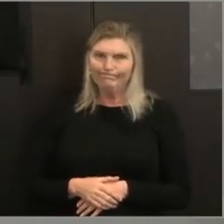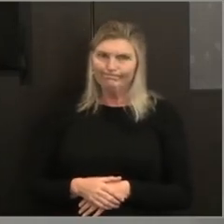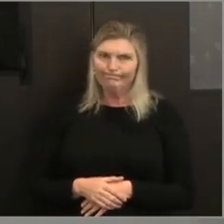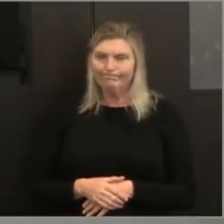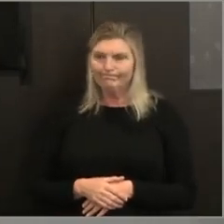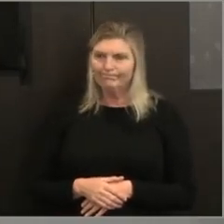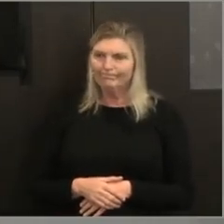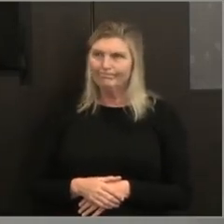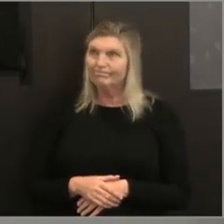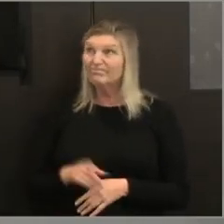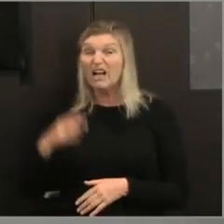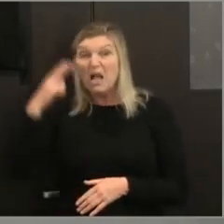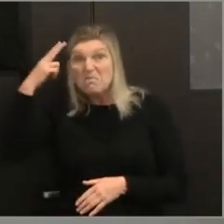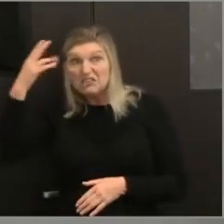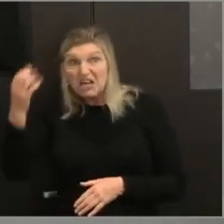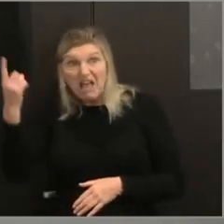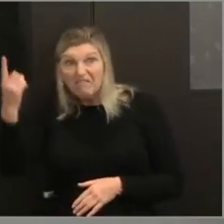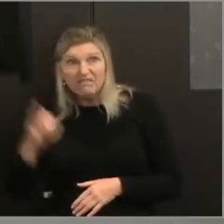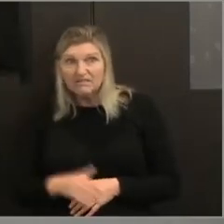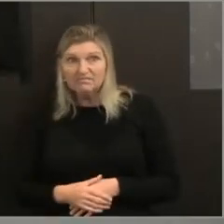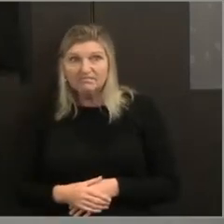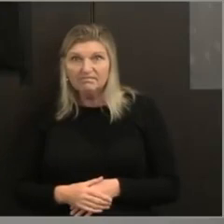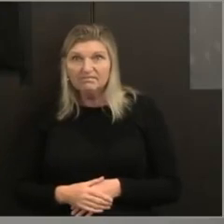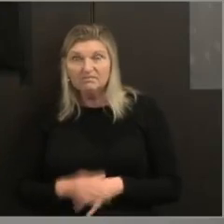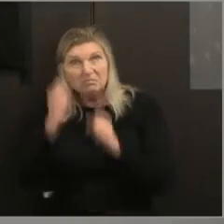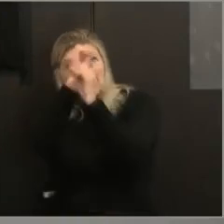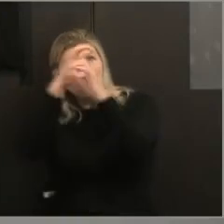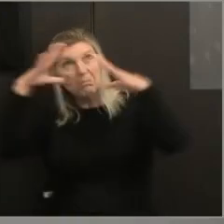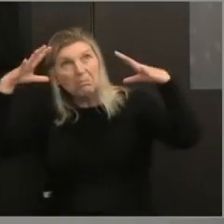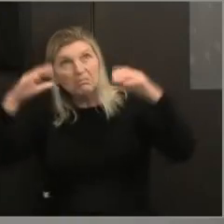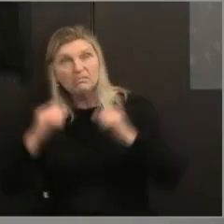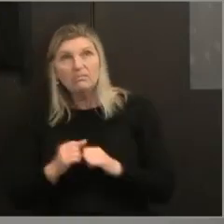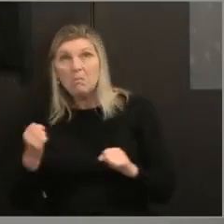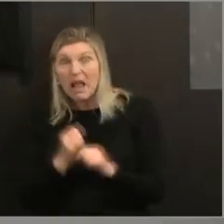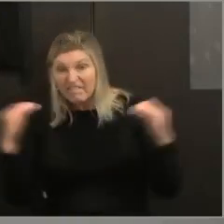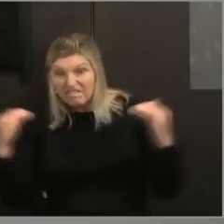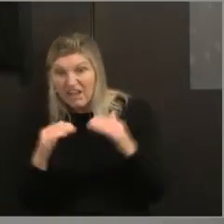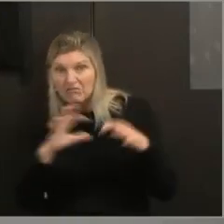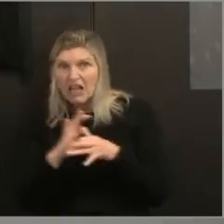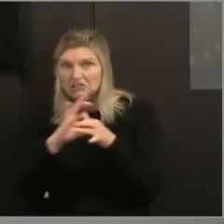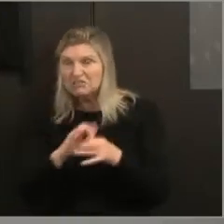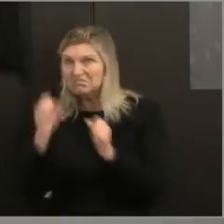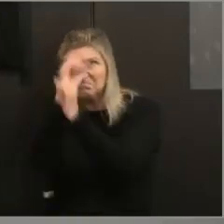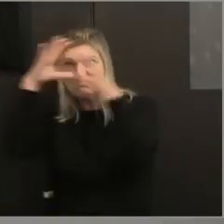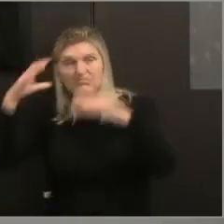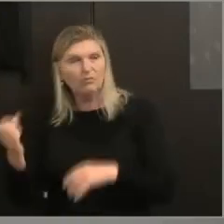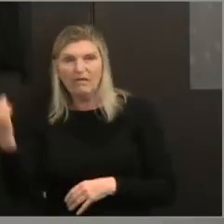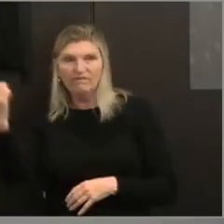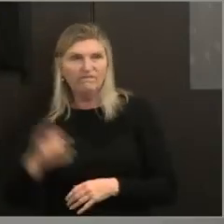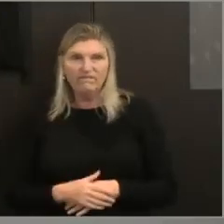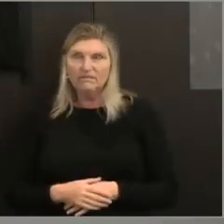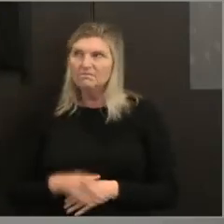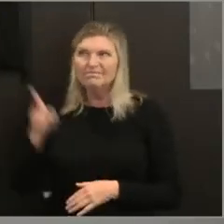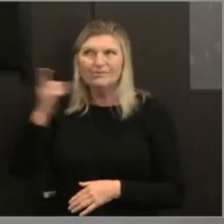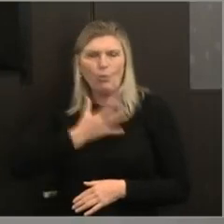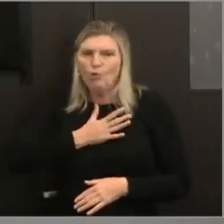have the imagination to imagine the justice of the relationship. It's been an